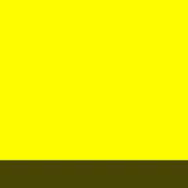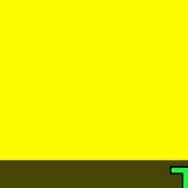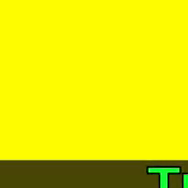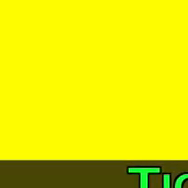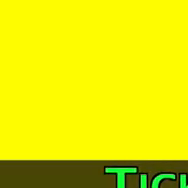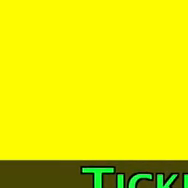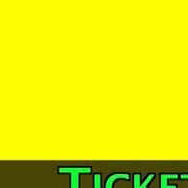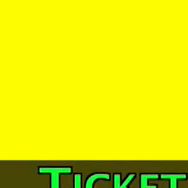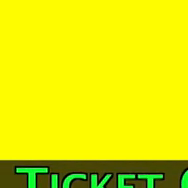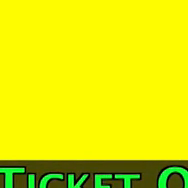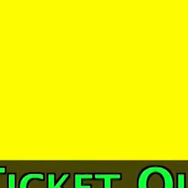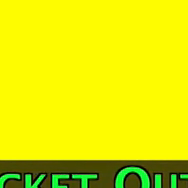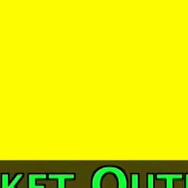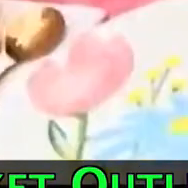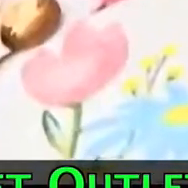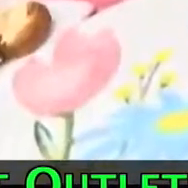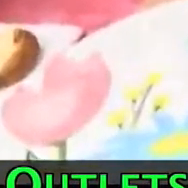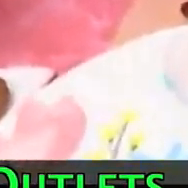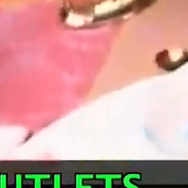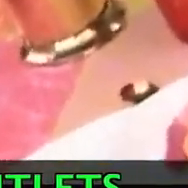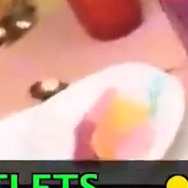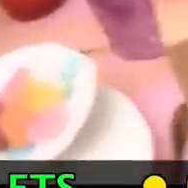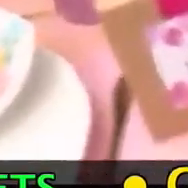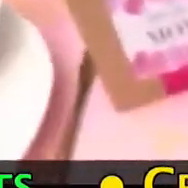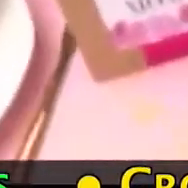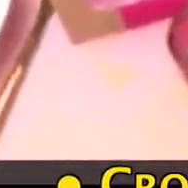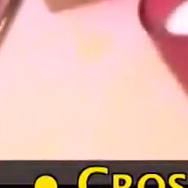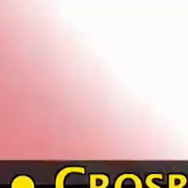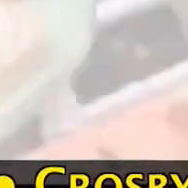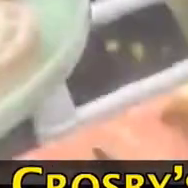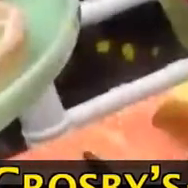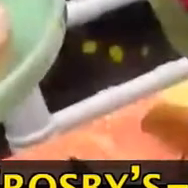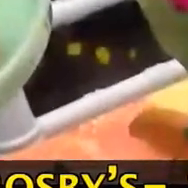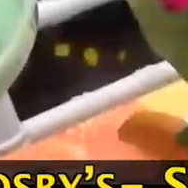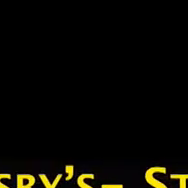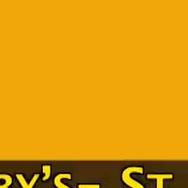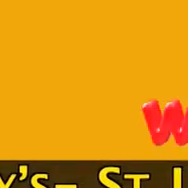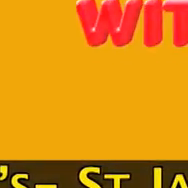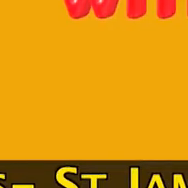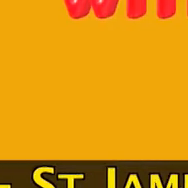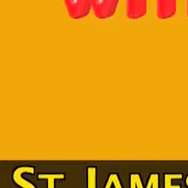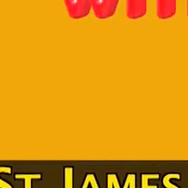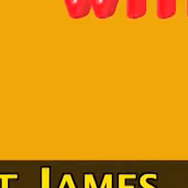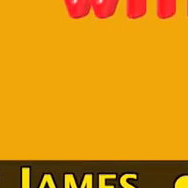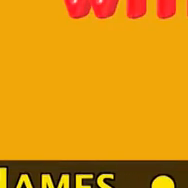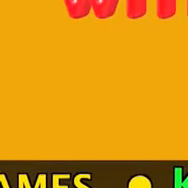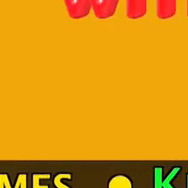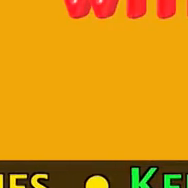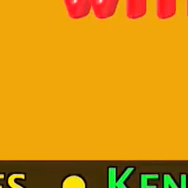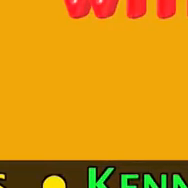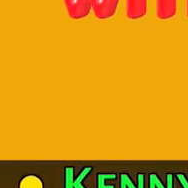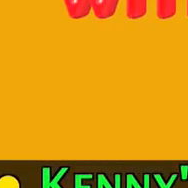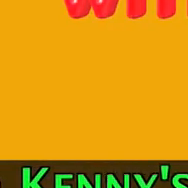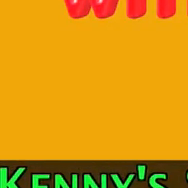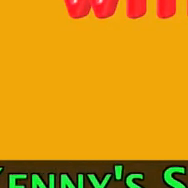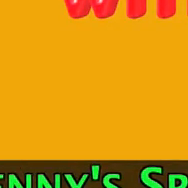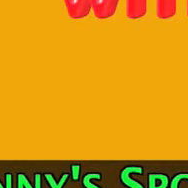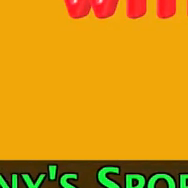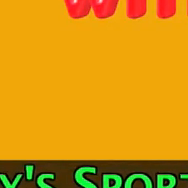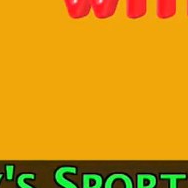mother. This Mother's Day, shower and pamper her with endless love at To Mom With